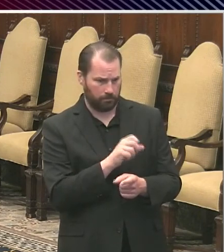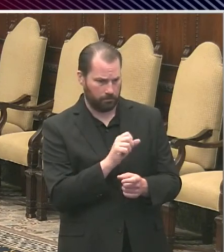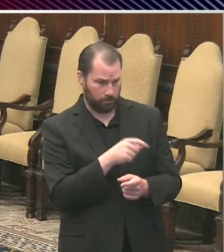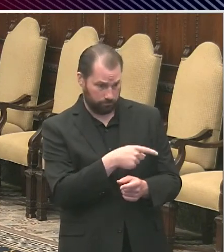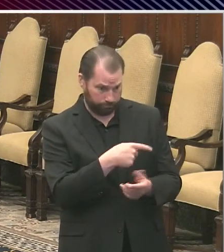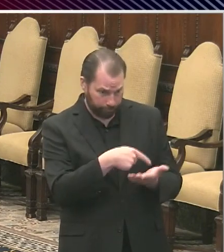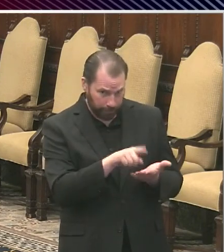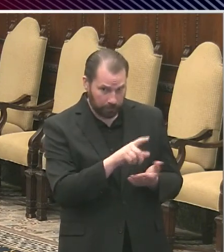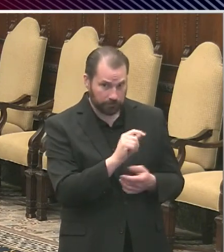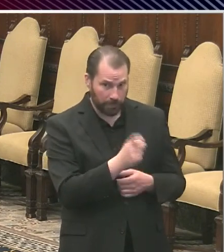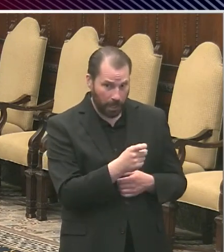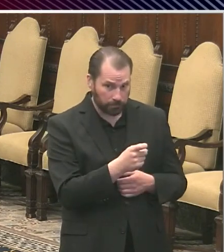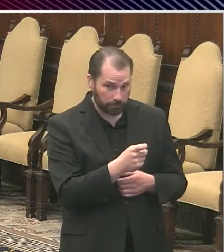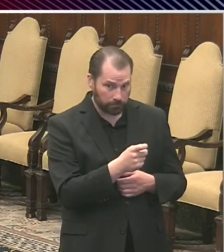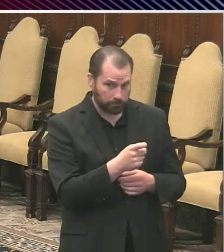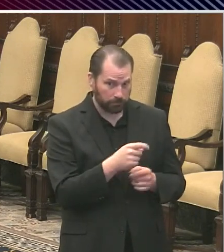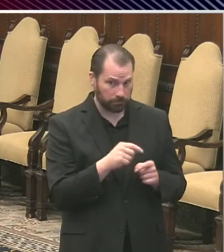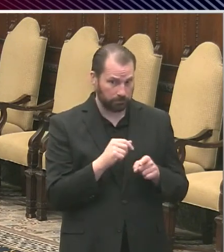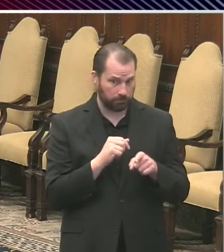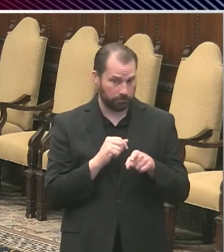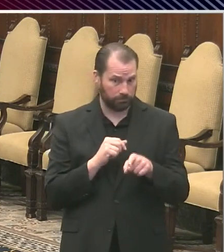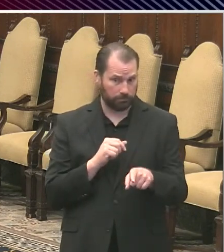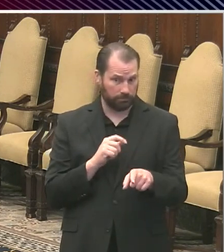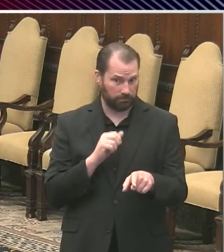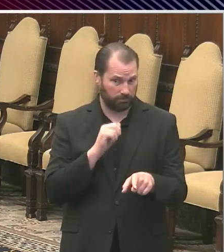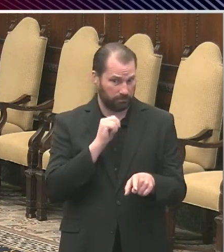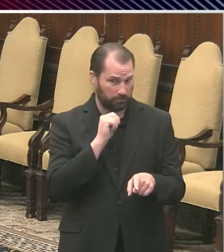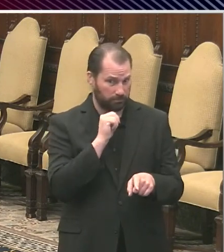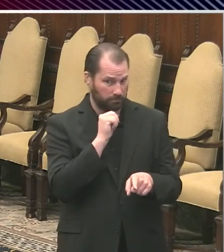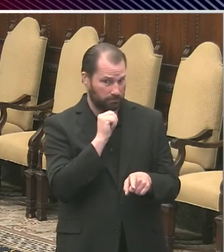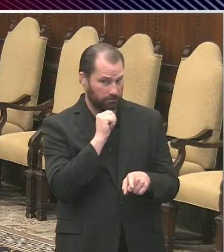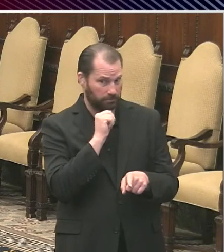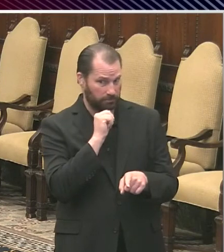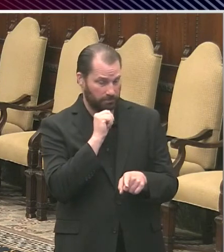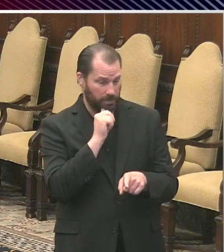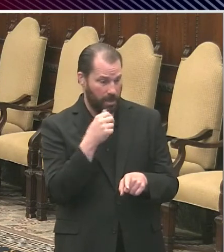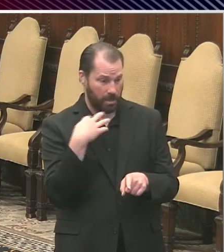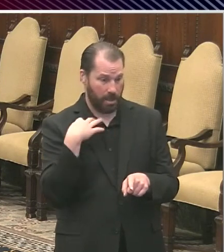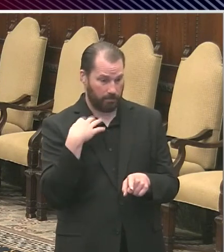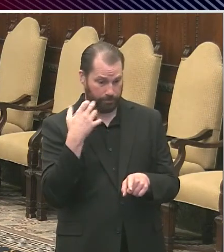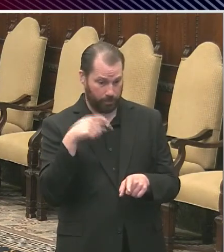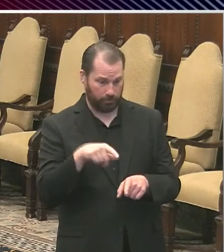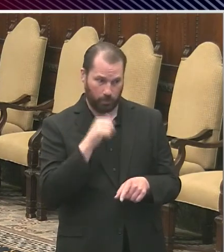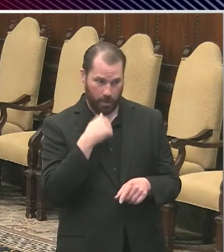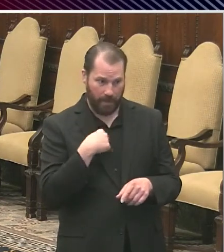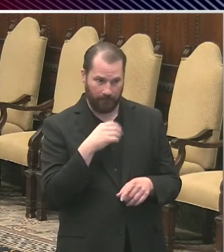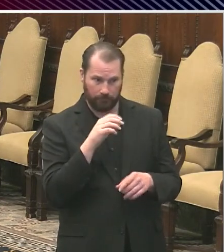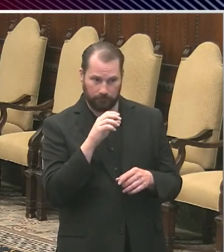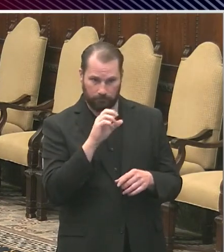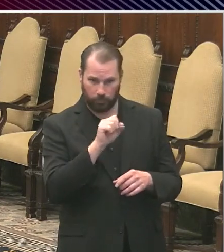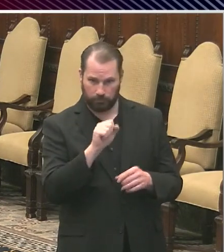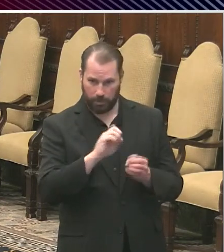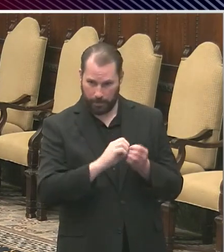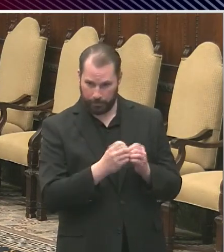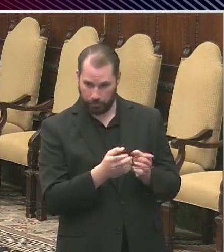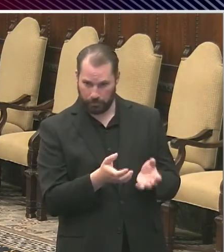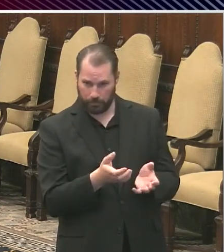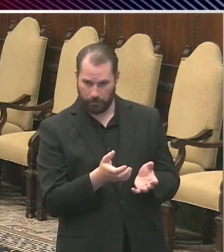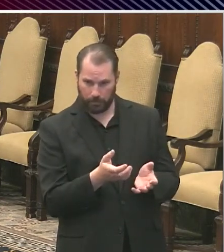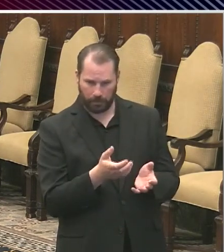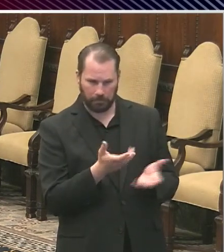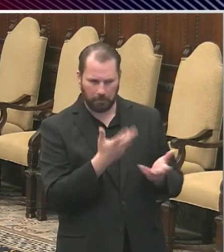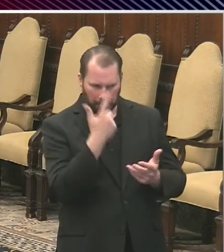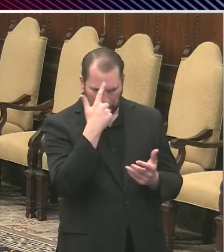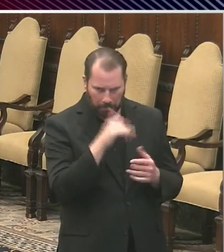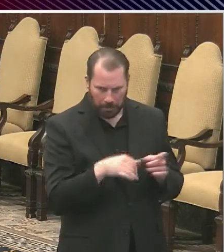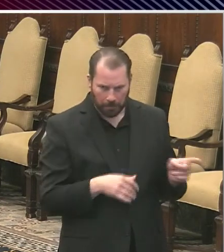this $1,200 checks. I would like to know what you think about that. I think it's terrible, and I think it should be reversed. If